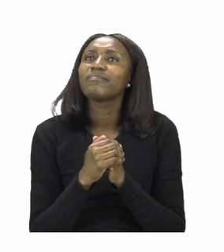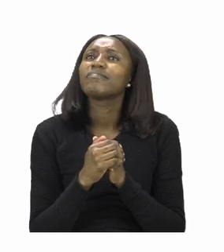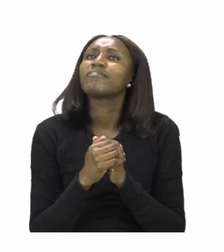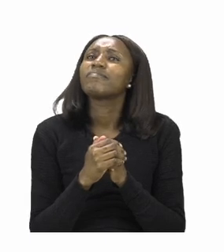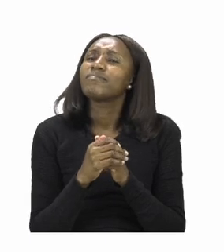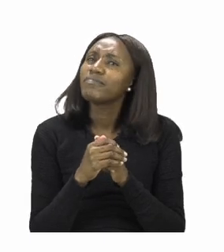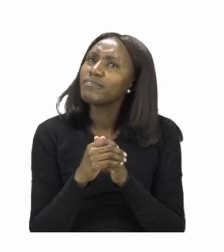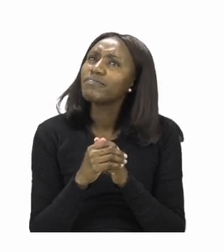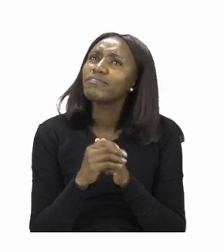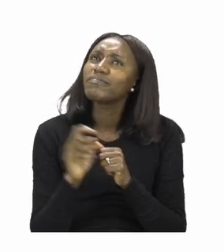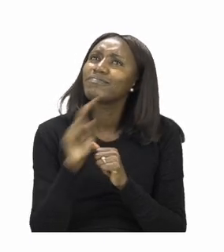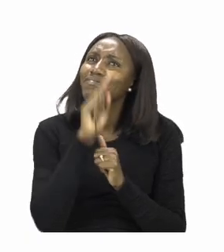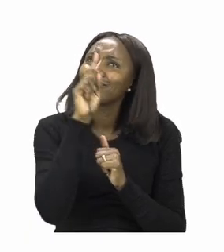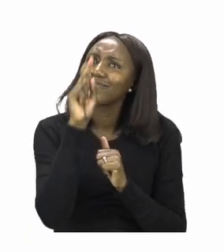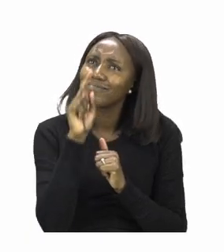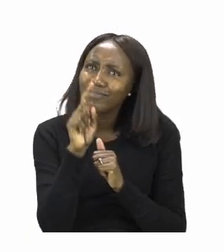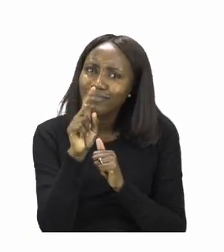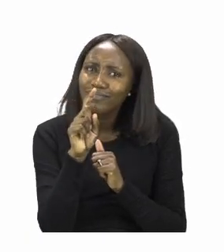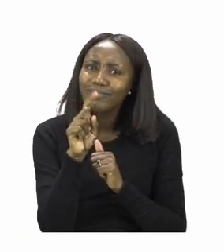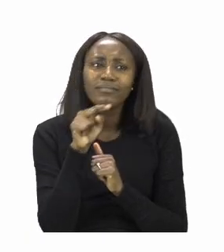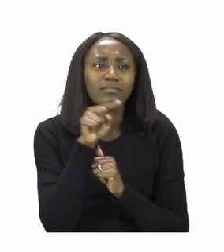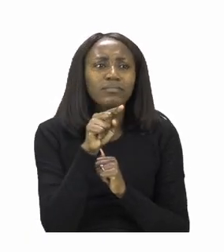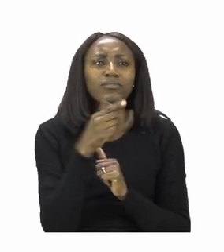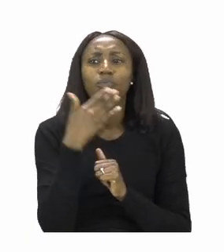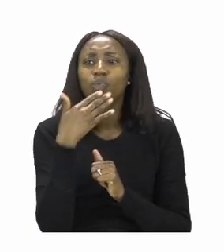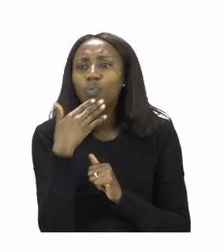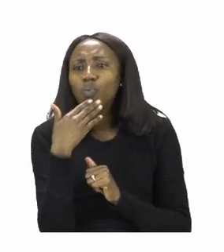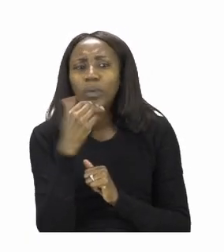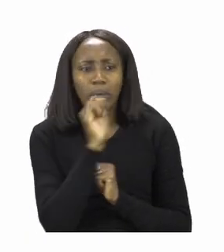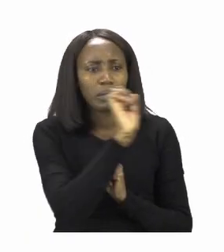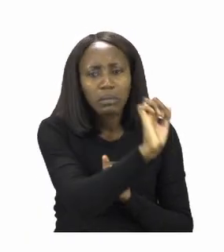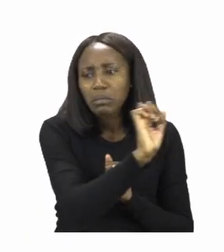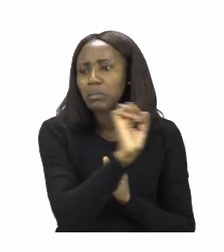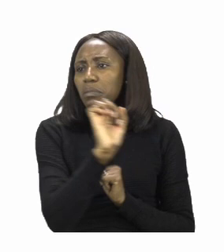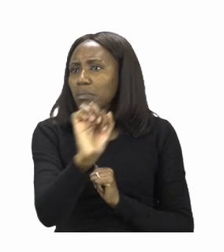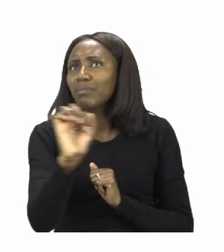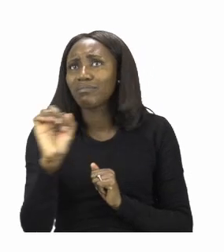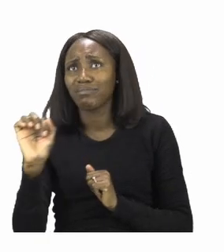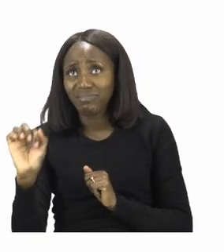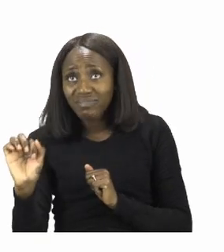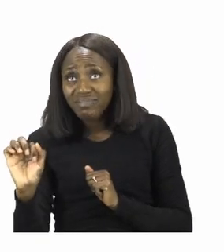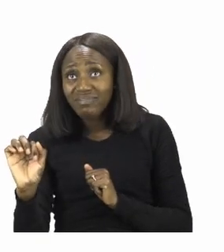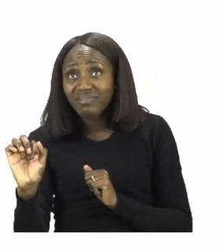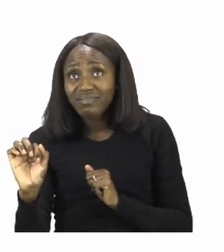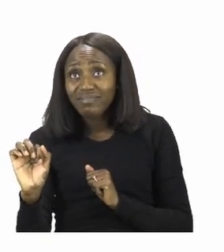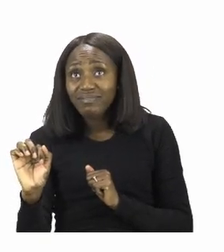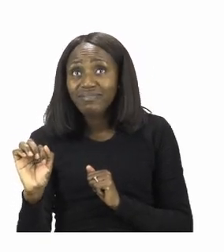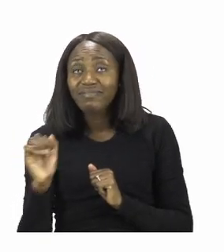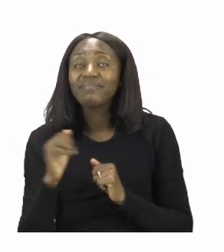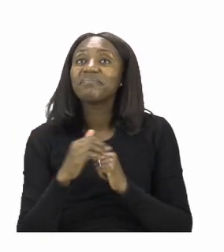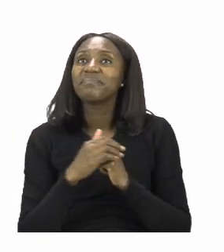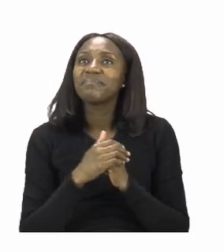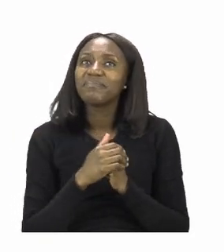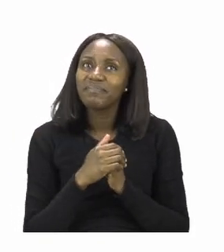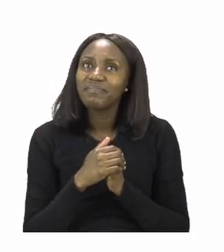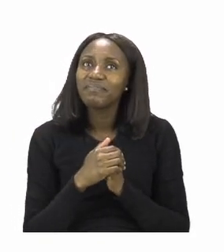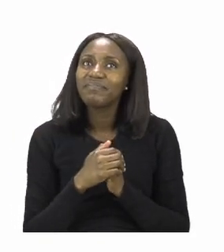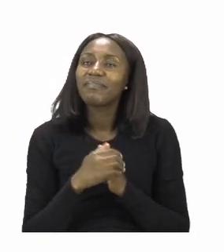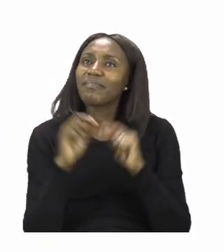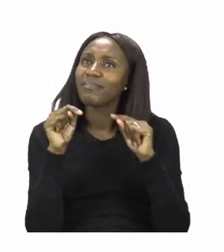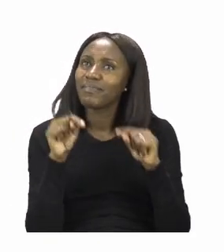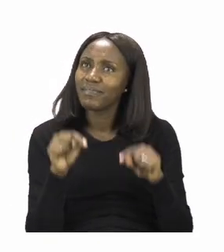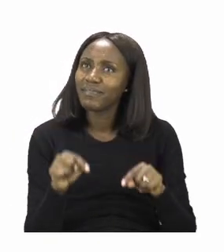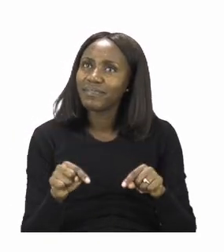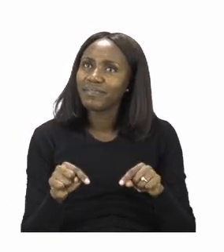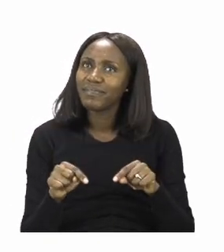asking about something that belongs to someone, which is exactly what a possessive noun is. Today, we